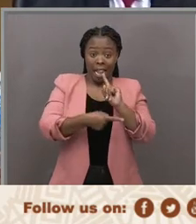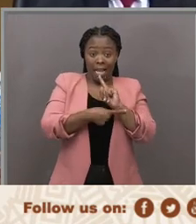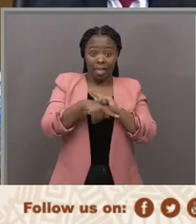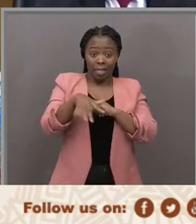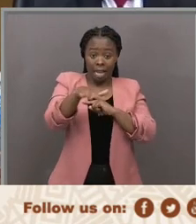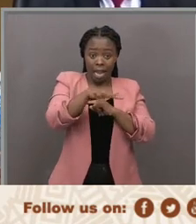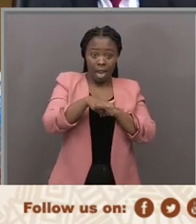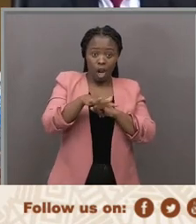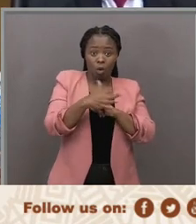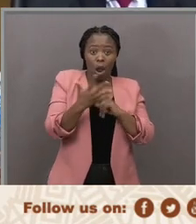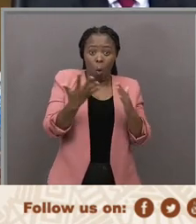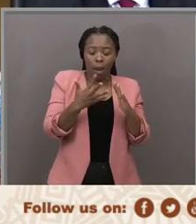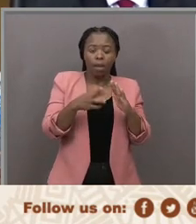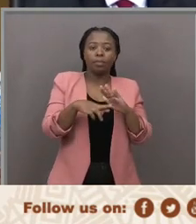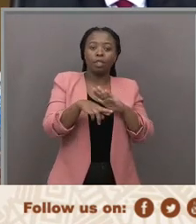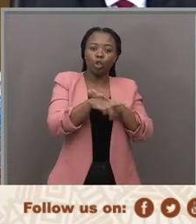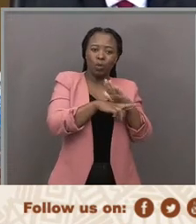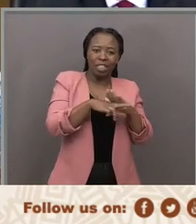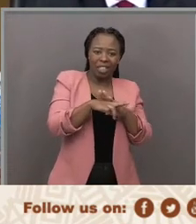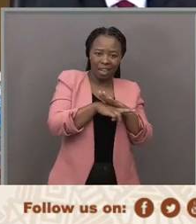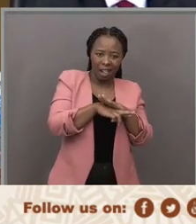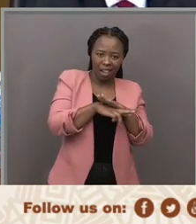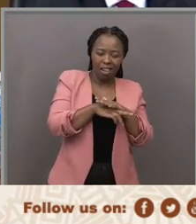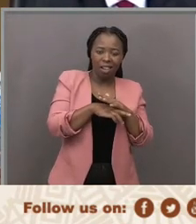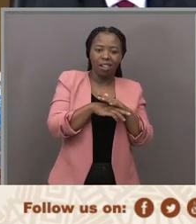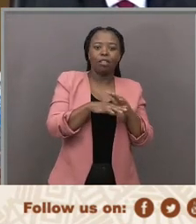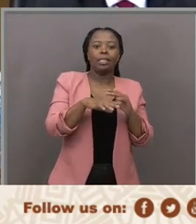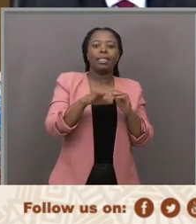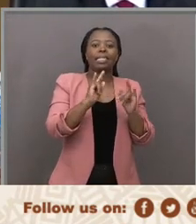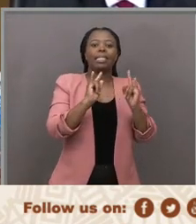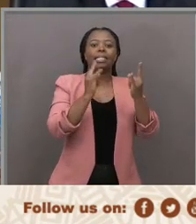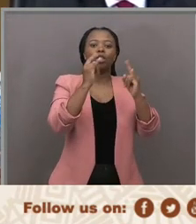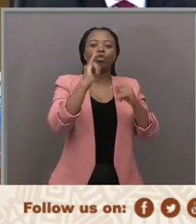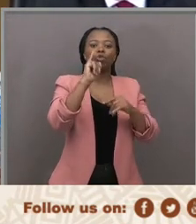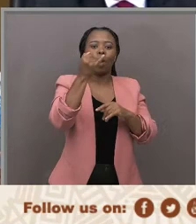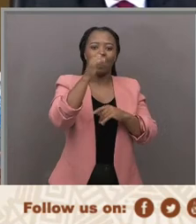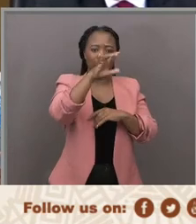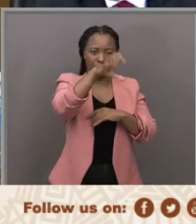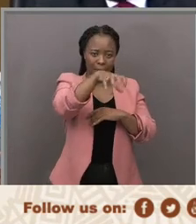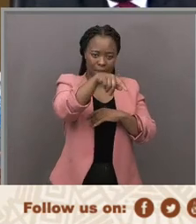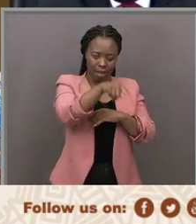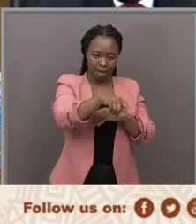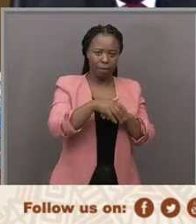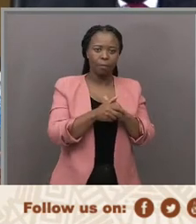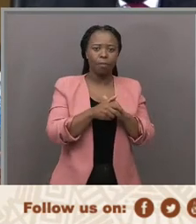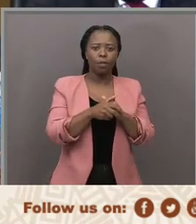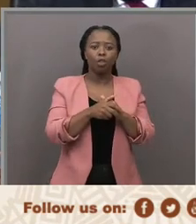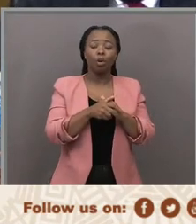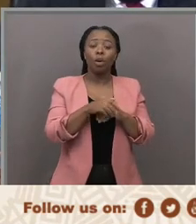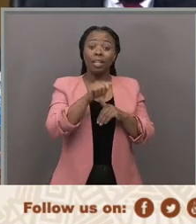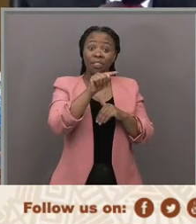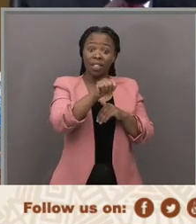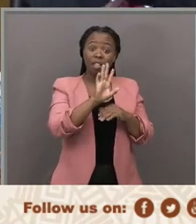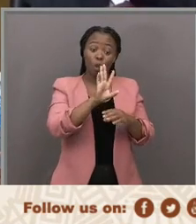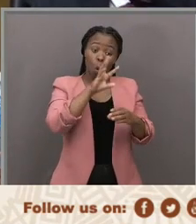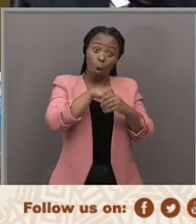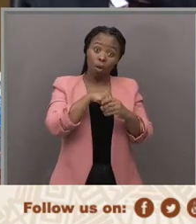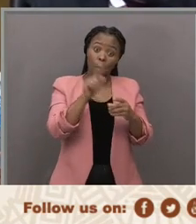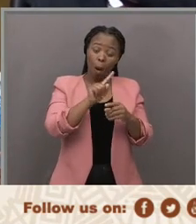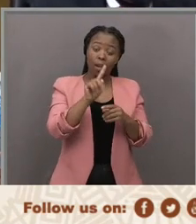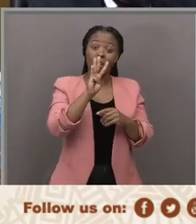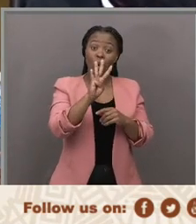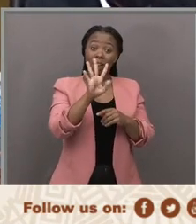economic corridor development is the city of Johannesburg. The city of Johannesburg contributes 45% to